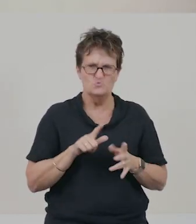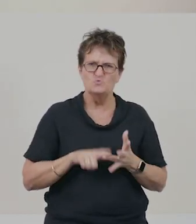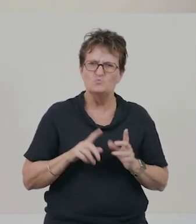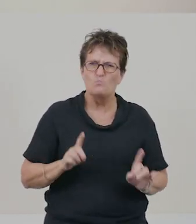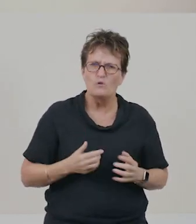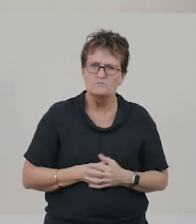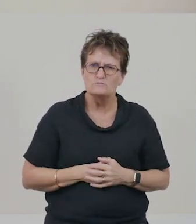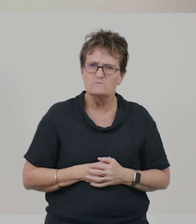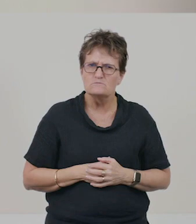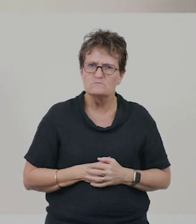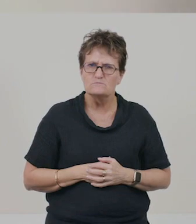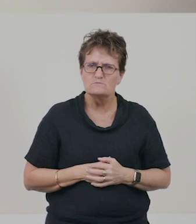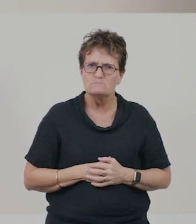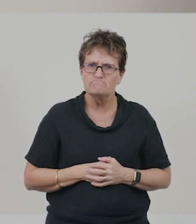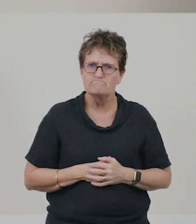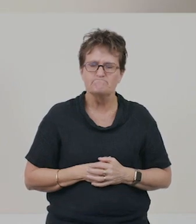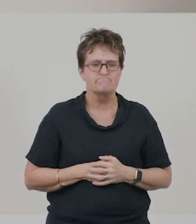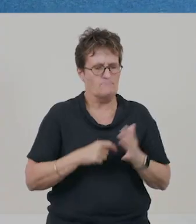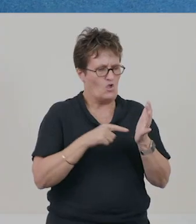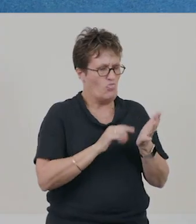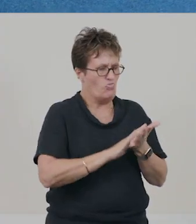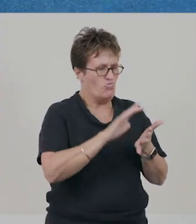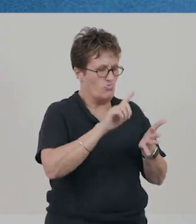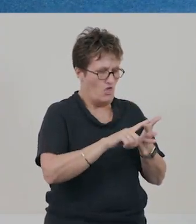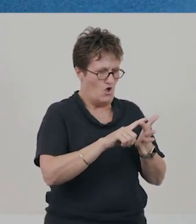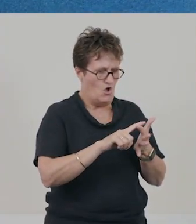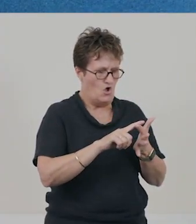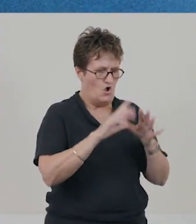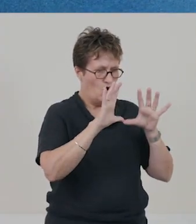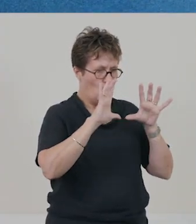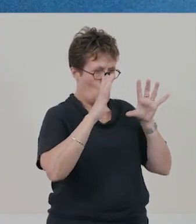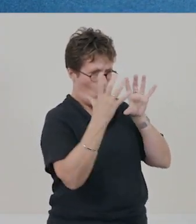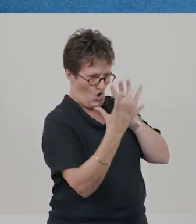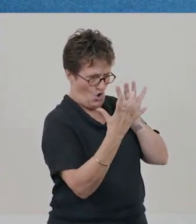do? The globe shows.